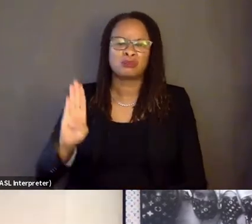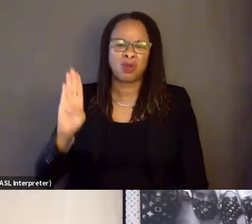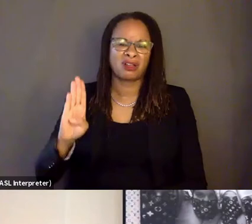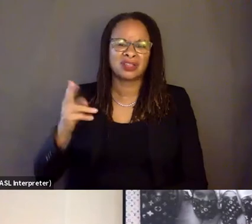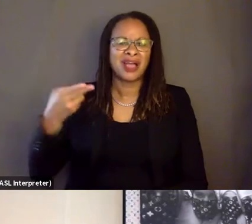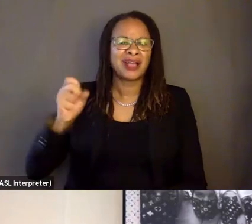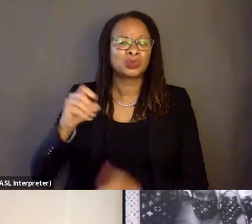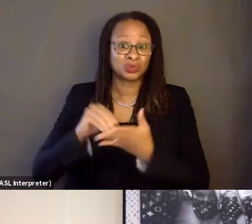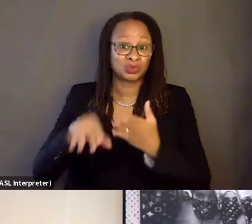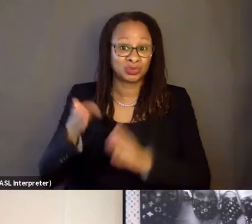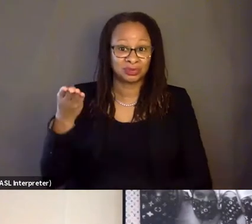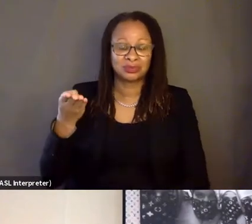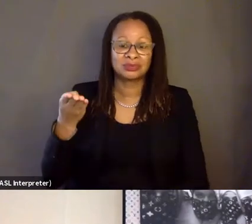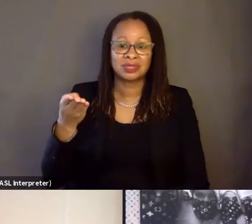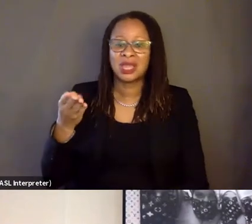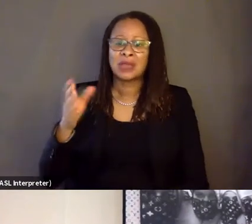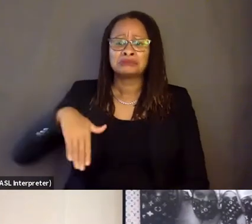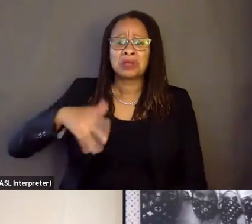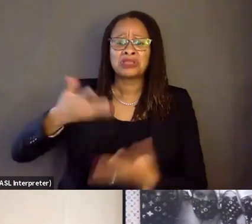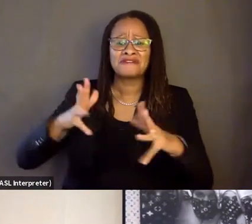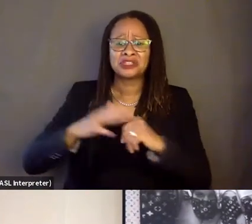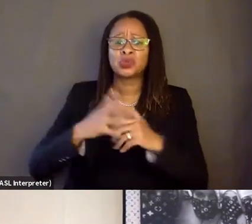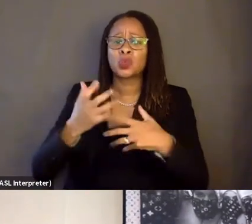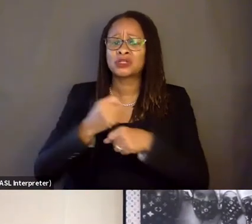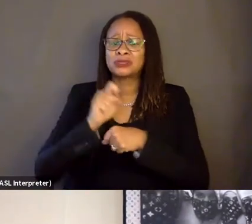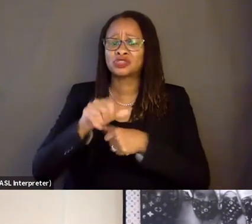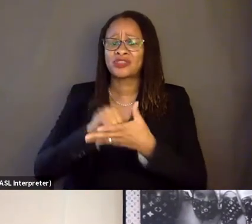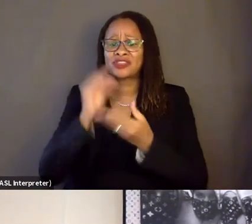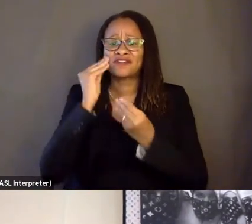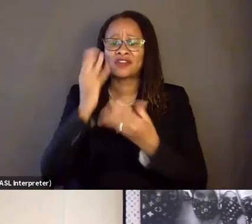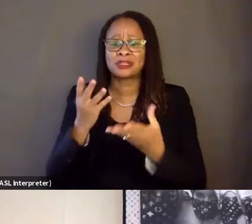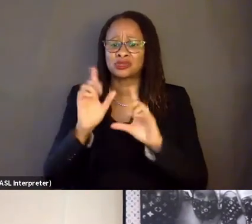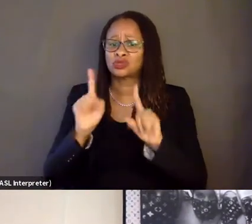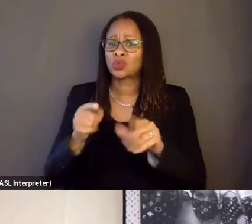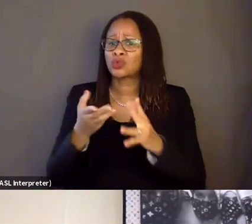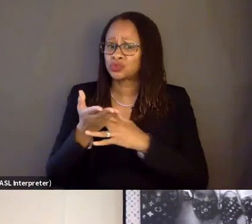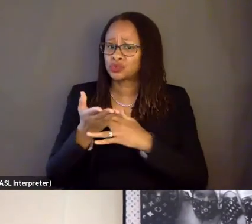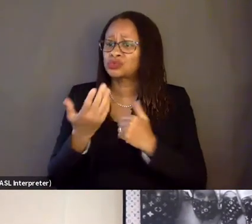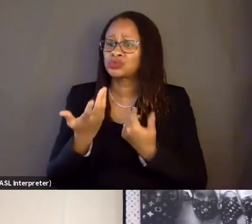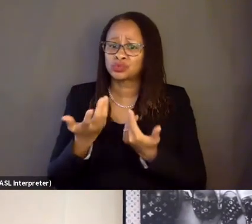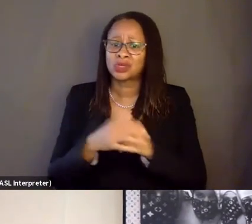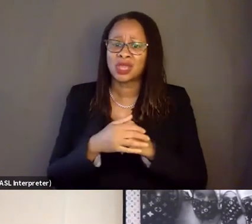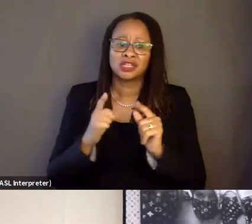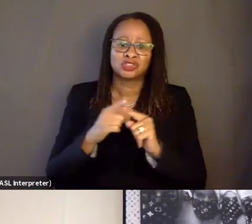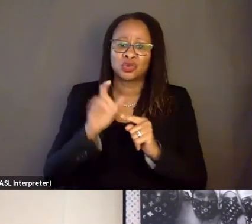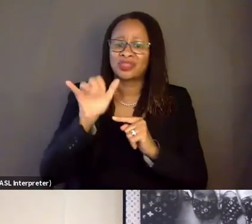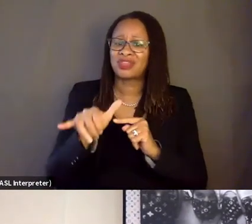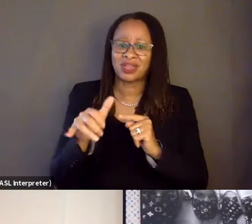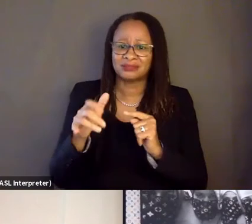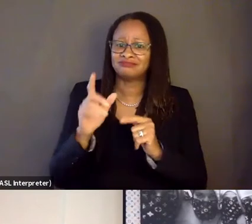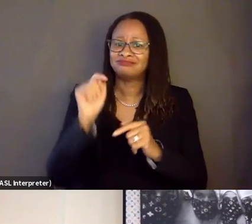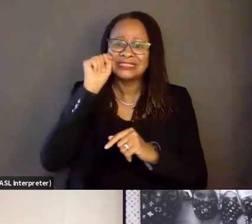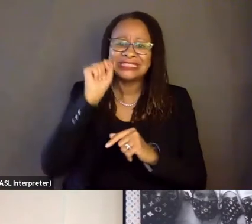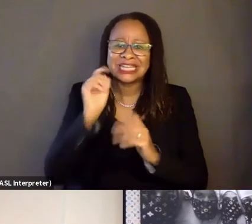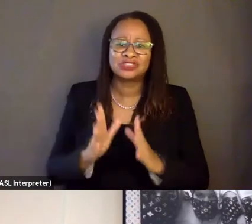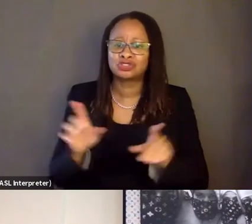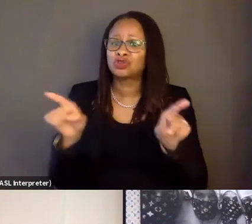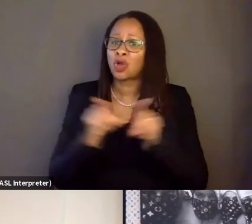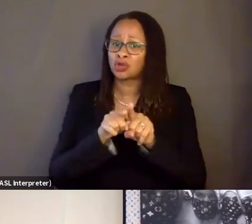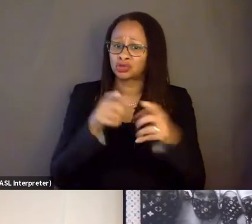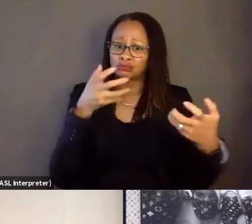And it wasn't a finished film. And we just wanted to make sure the information was getting through to, you know, that like teenagers as well